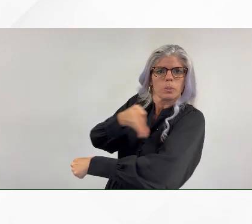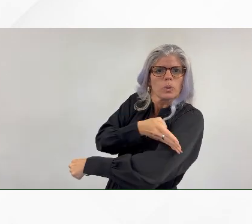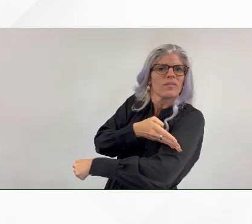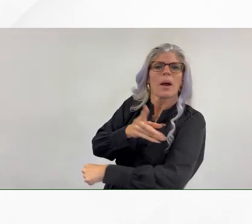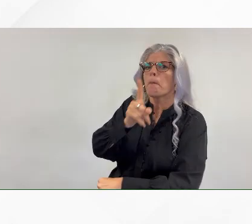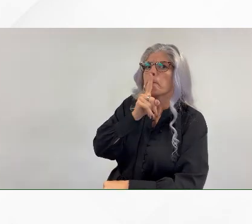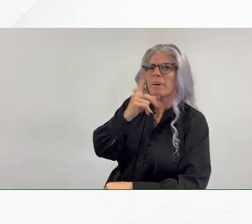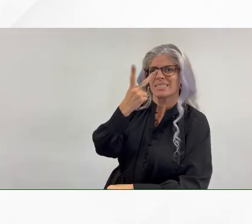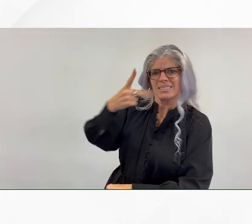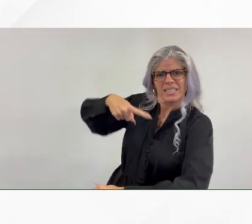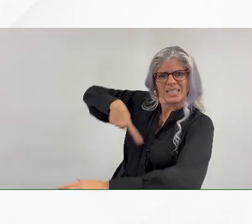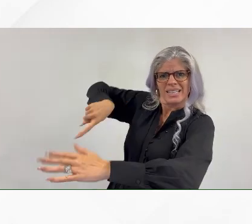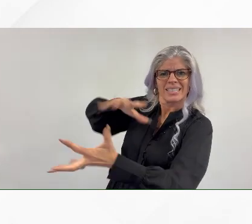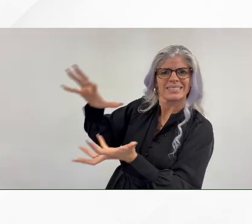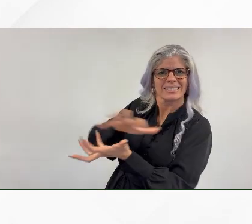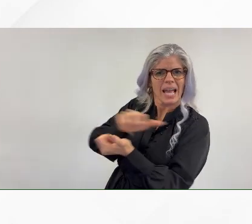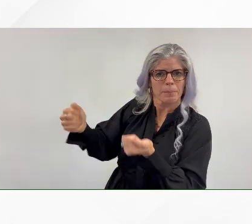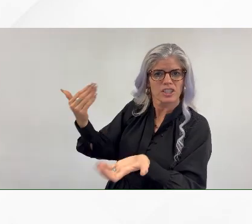the circumstance.